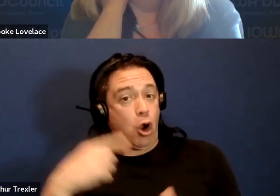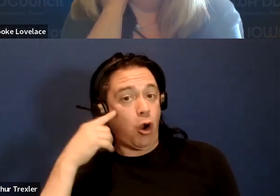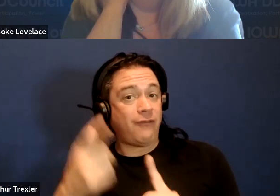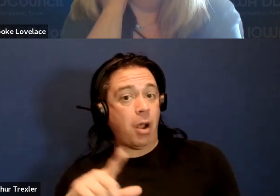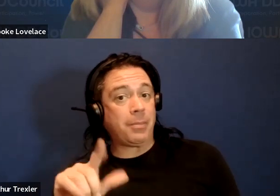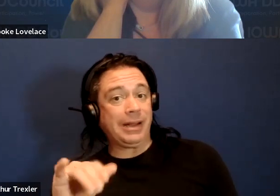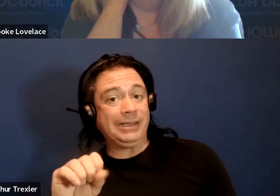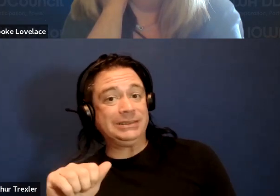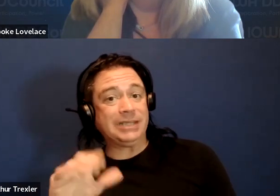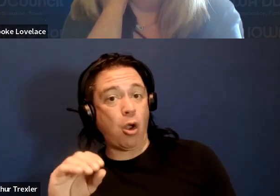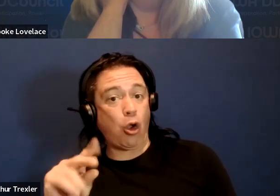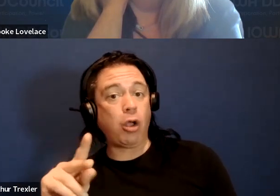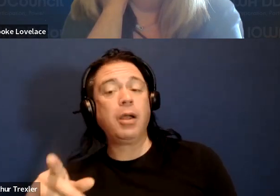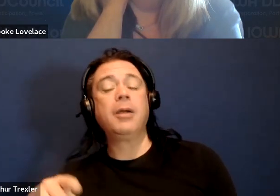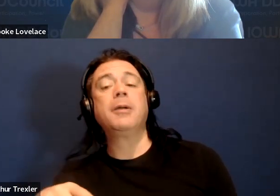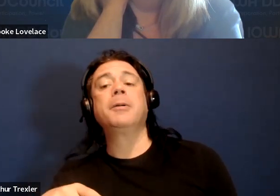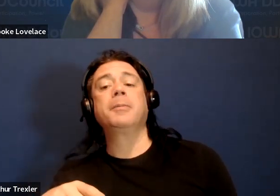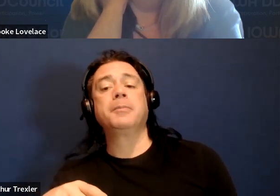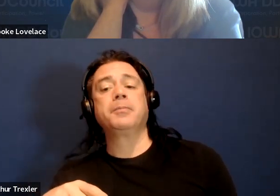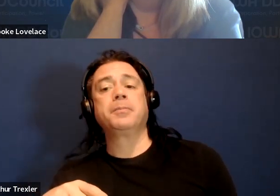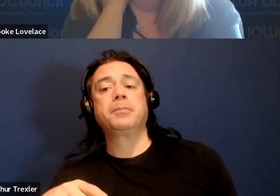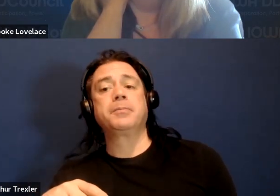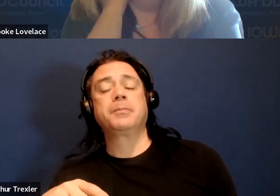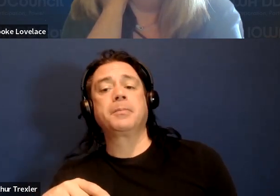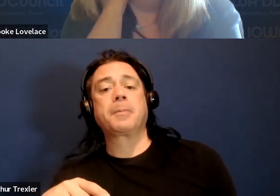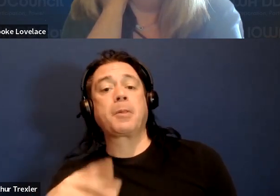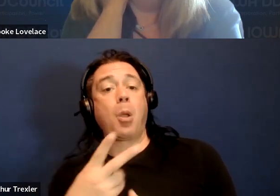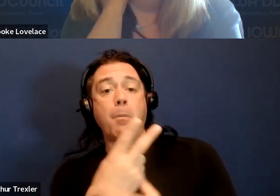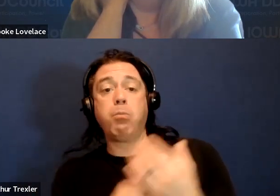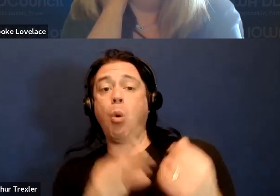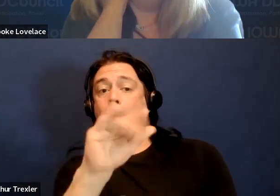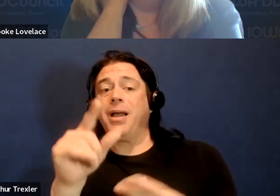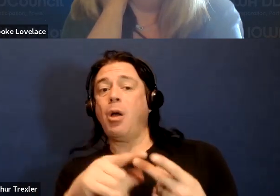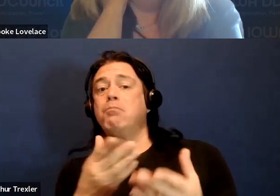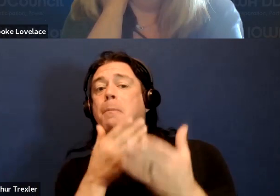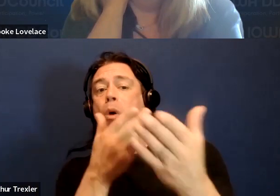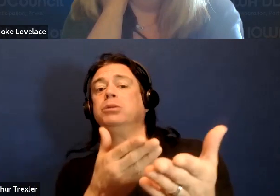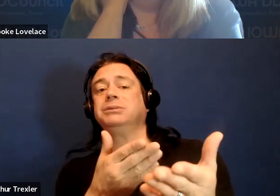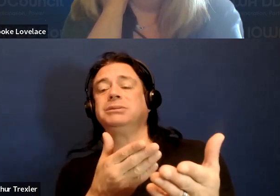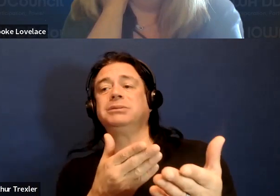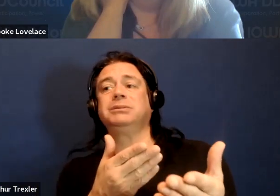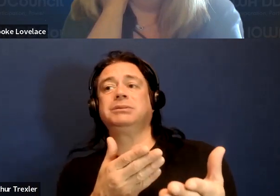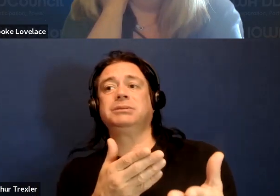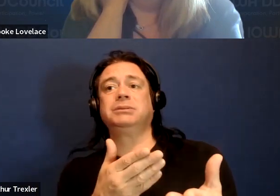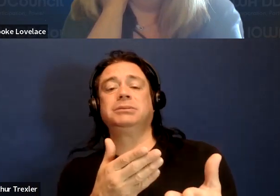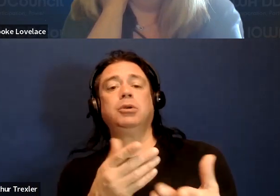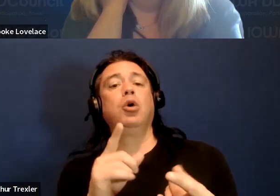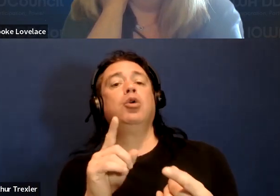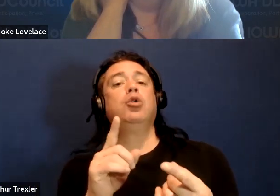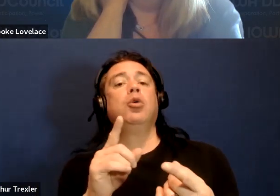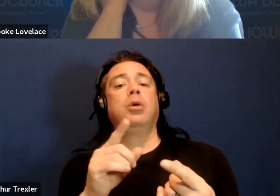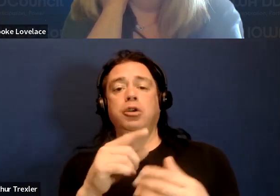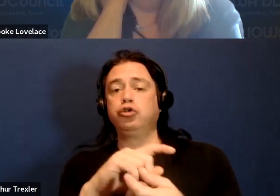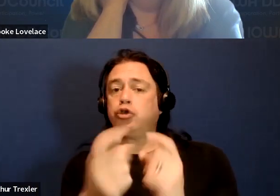Cook is that, you know, both of these bills are proposing changes to Medicaid and